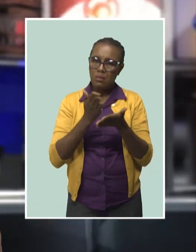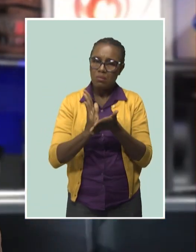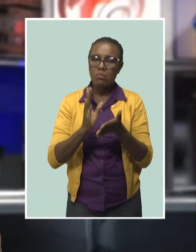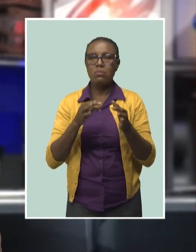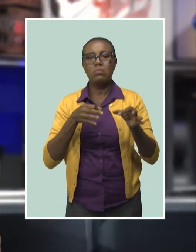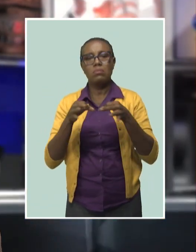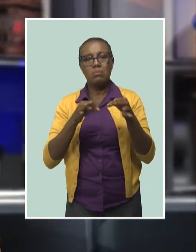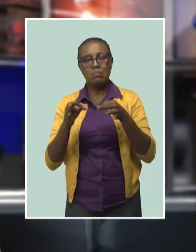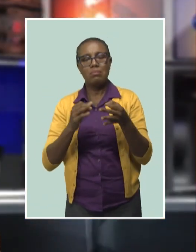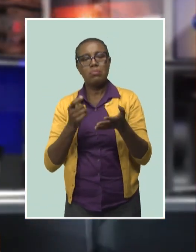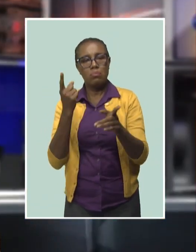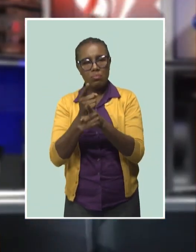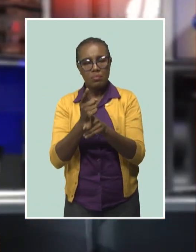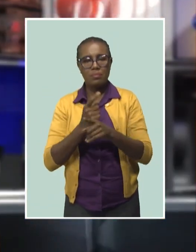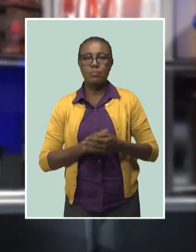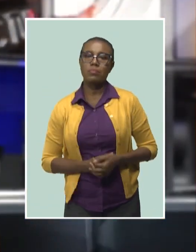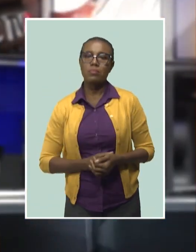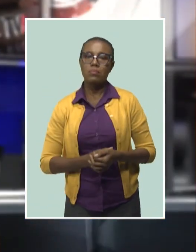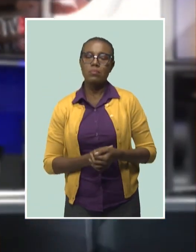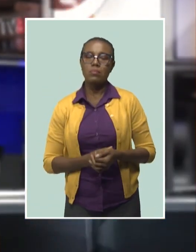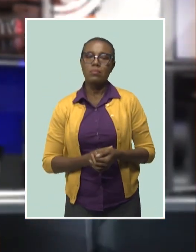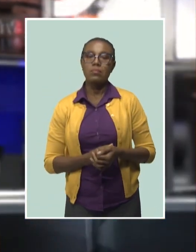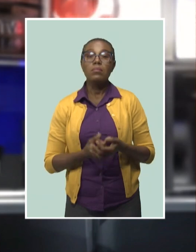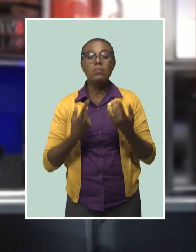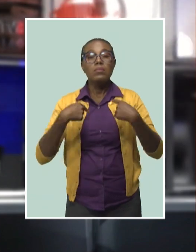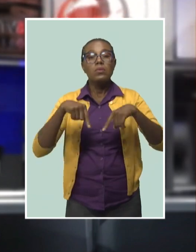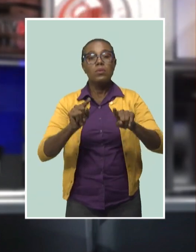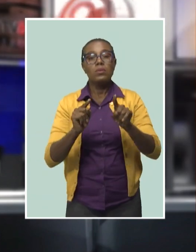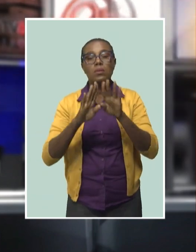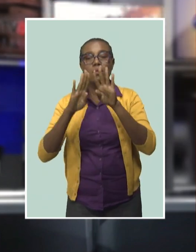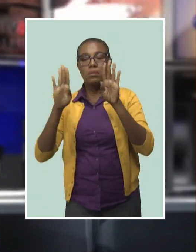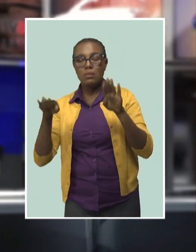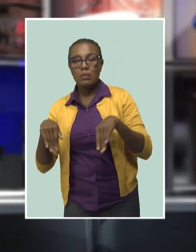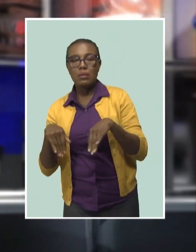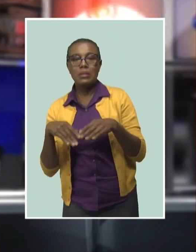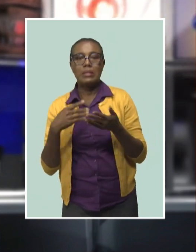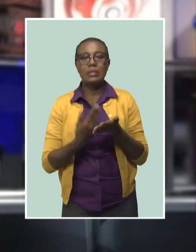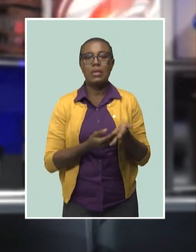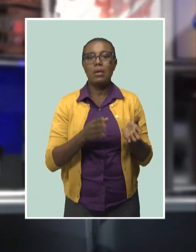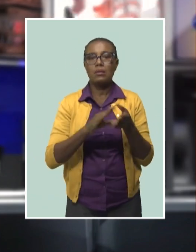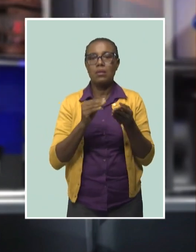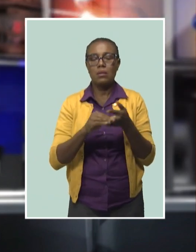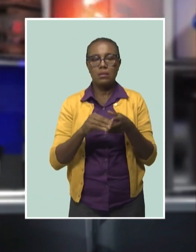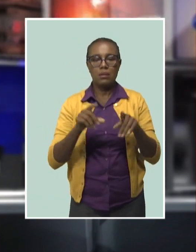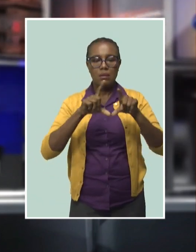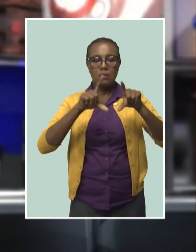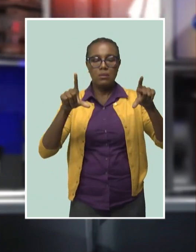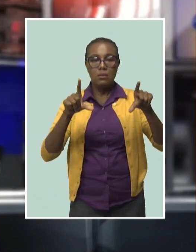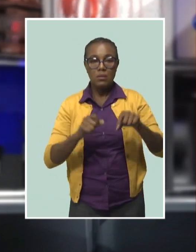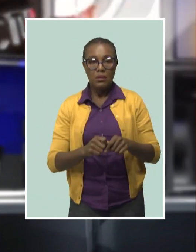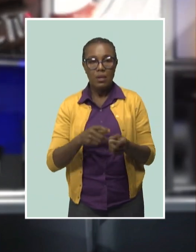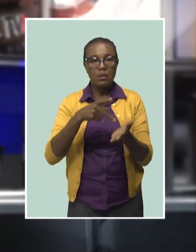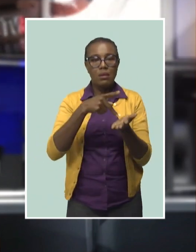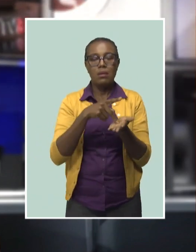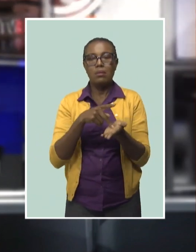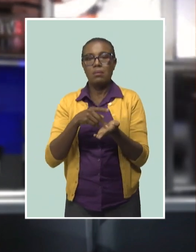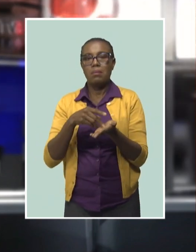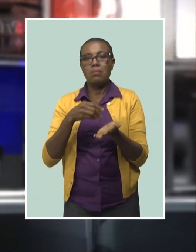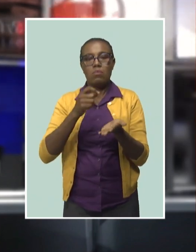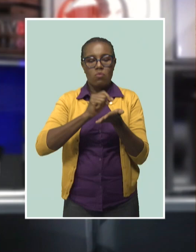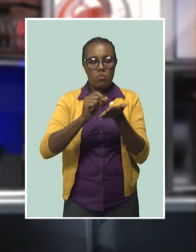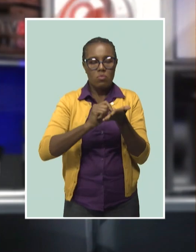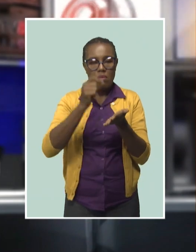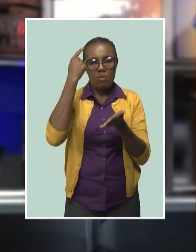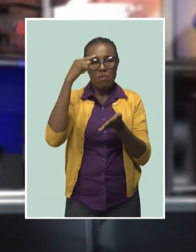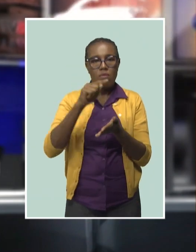Meanwhile, a report introduced in the House has raised questions about a number of checks written to opposition leader Ralph Thorne. Deputy